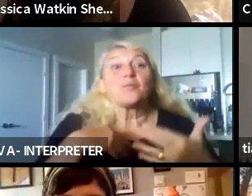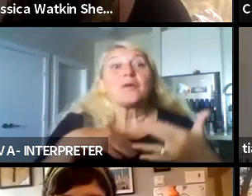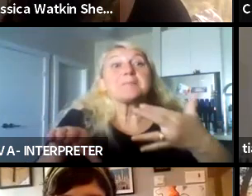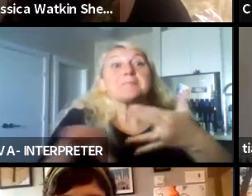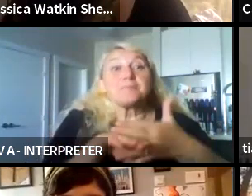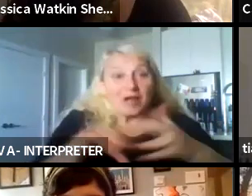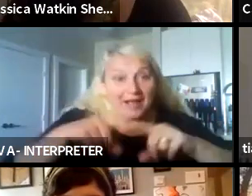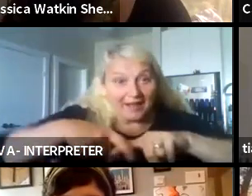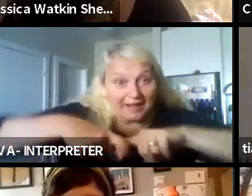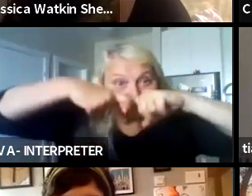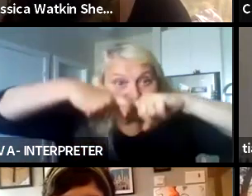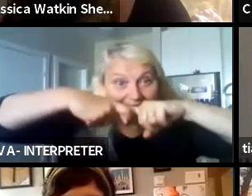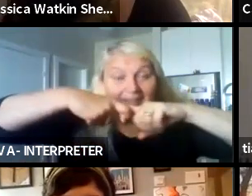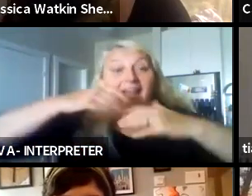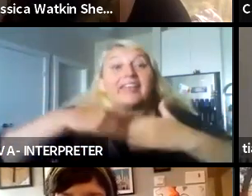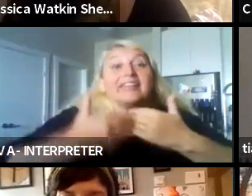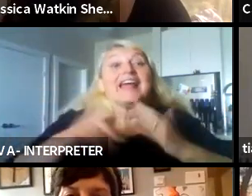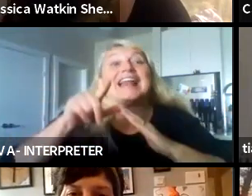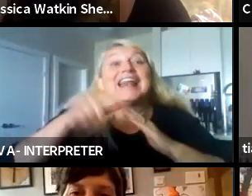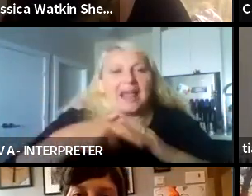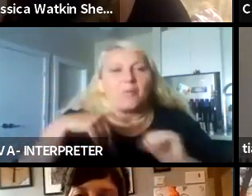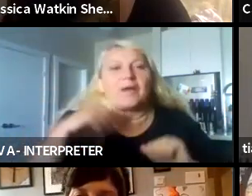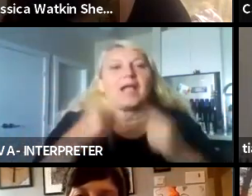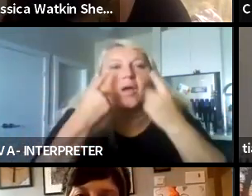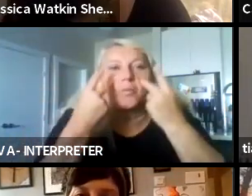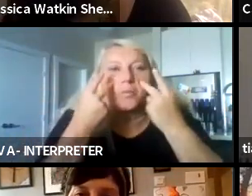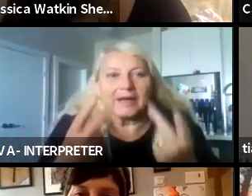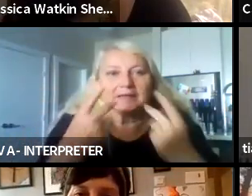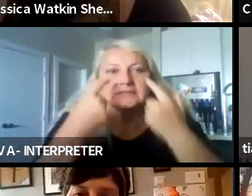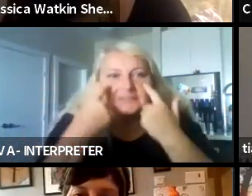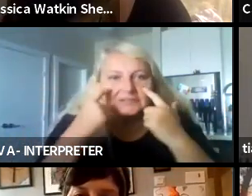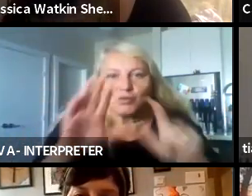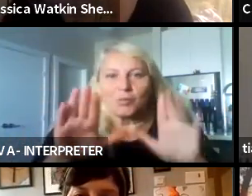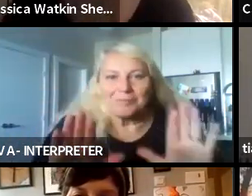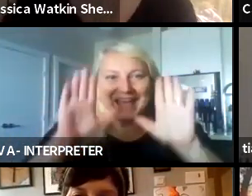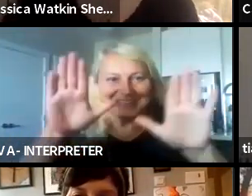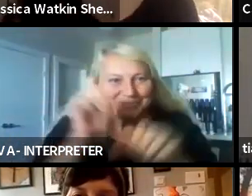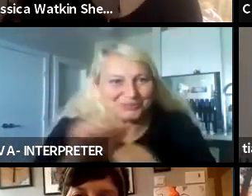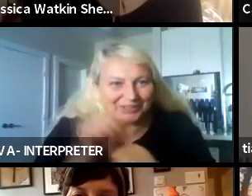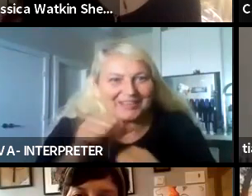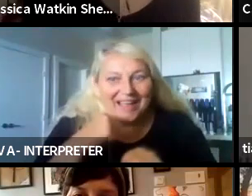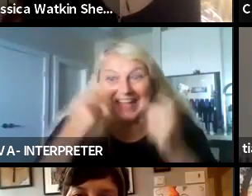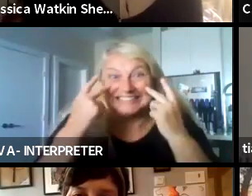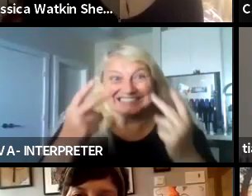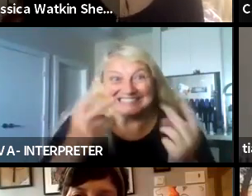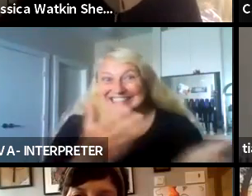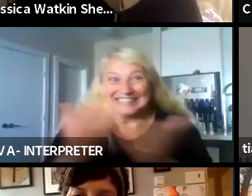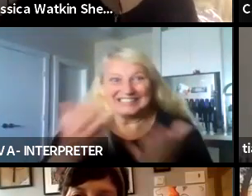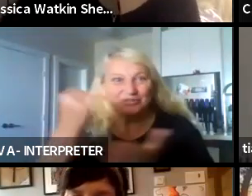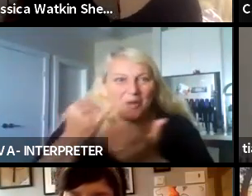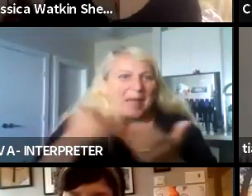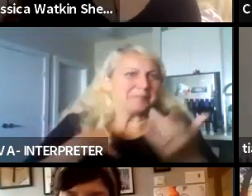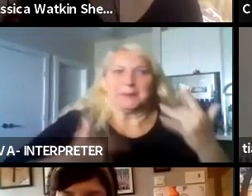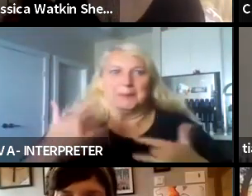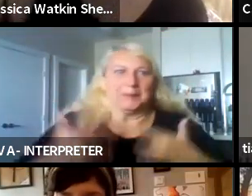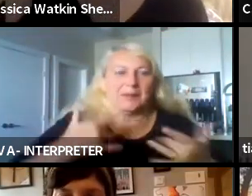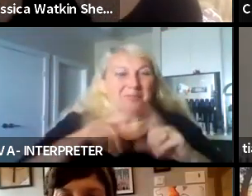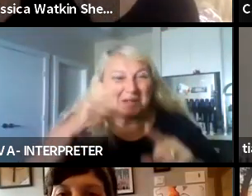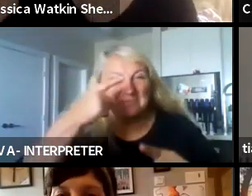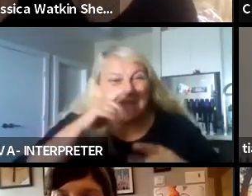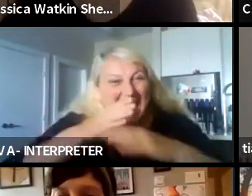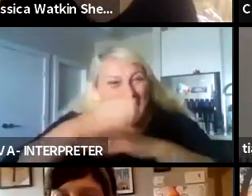to meet and witness and hear about this amazing work? Because I've been seeing drawing taking place. I can't wait to see what this is. But maybe after the